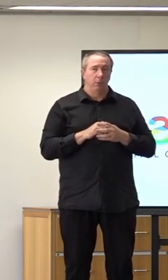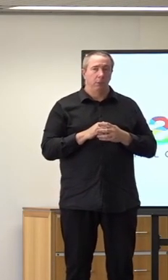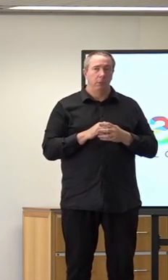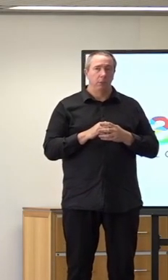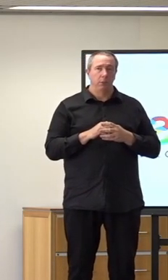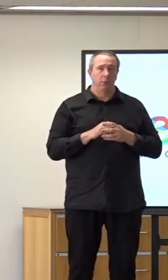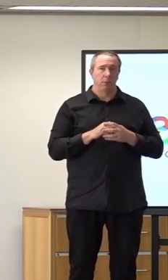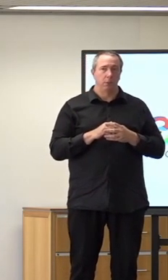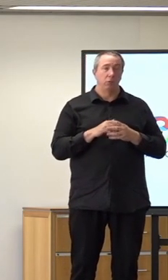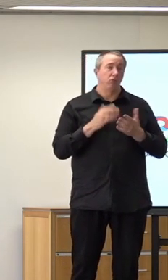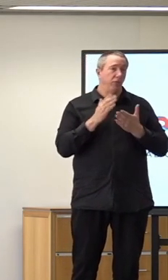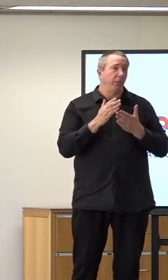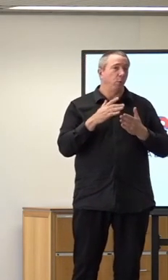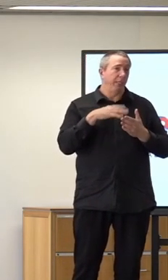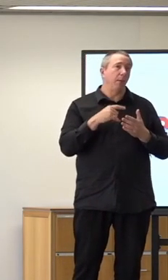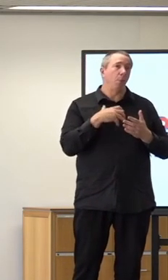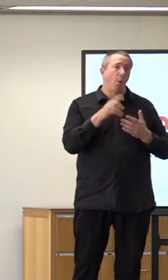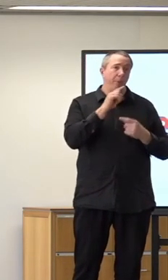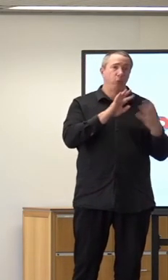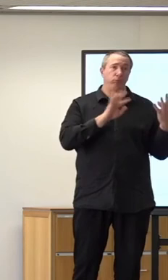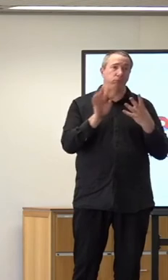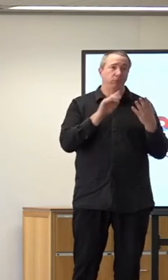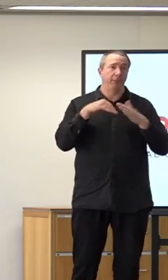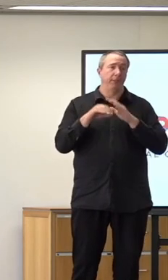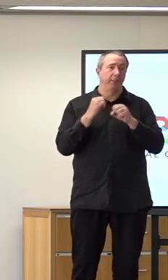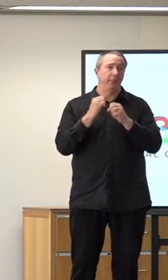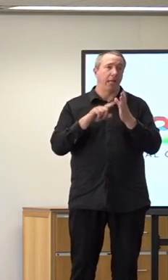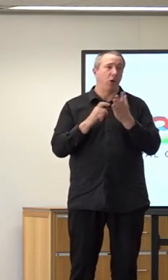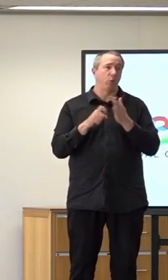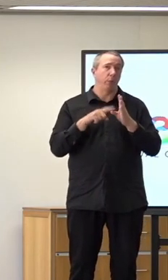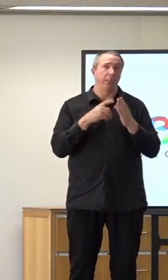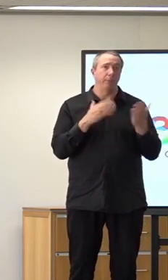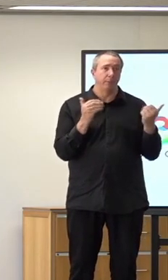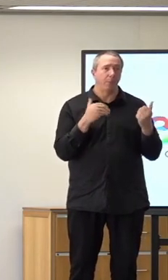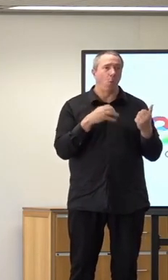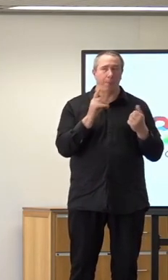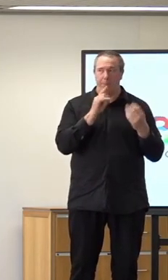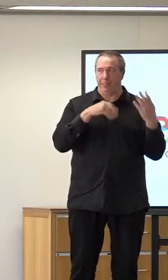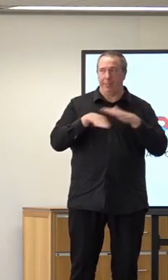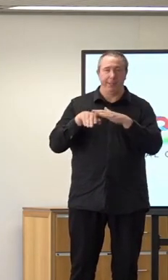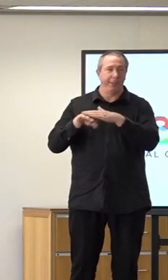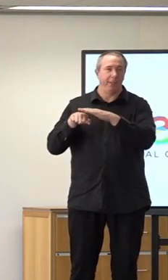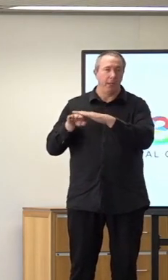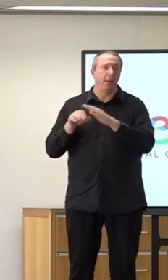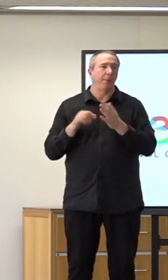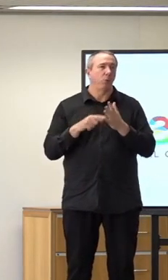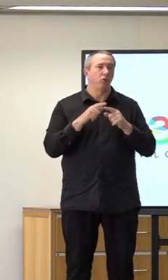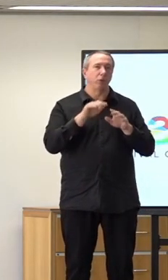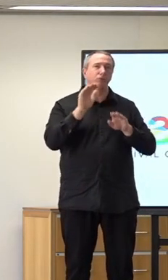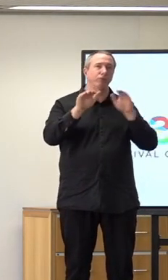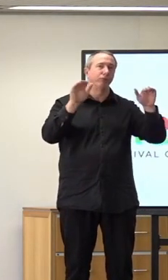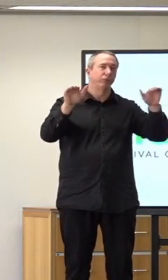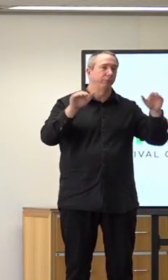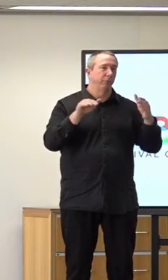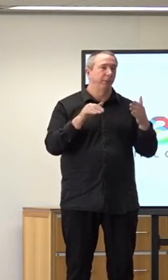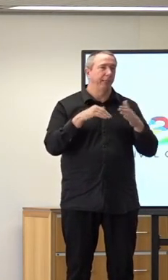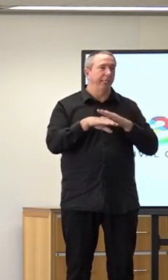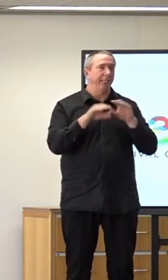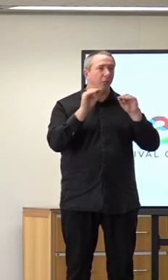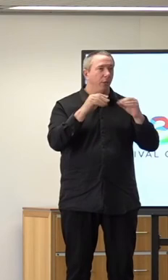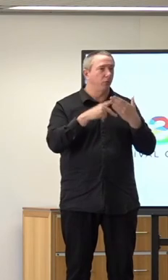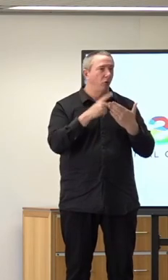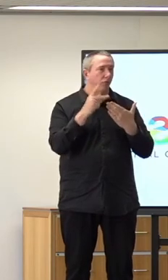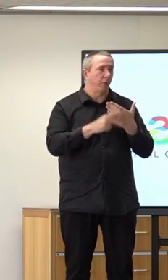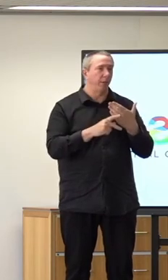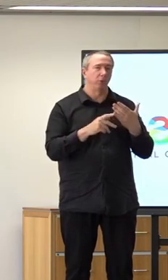we need to have more people attending the gallery and coming into the gallery overall as well. But in terms of its outreach within education